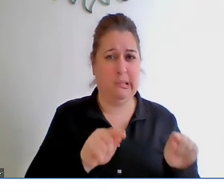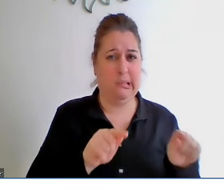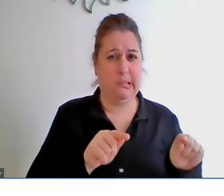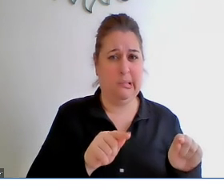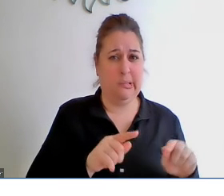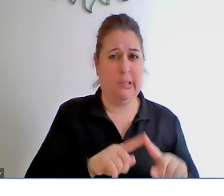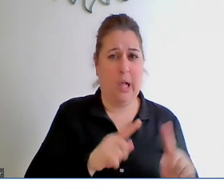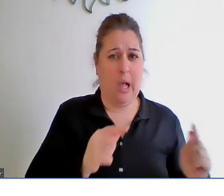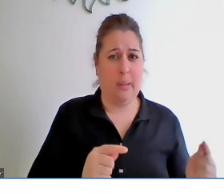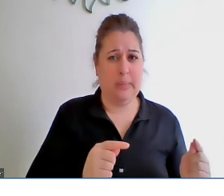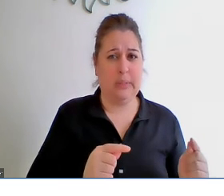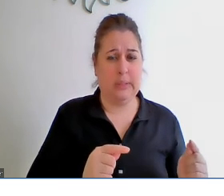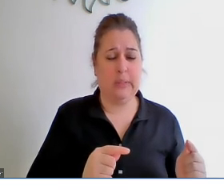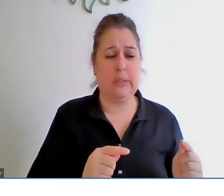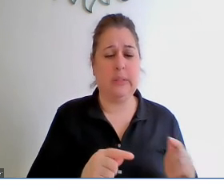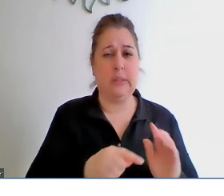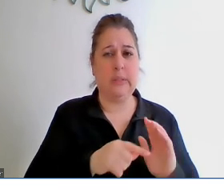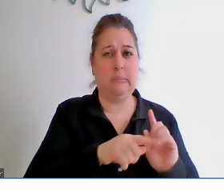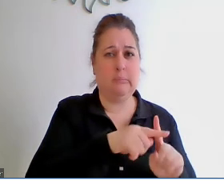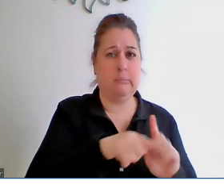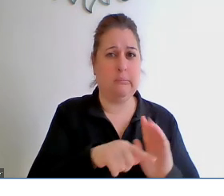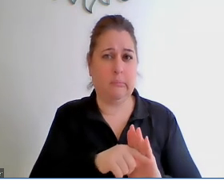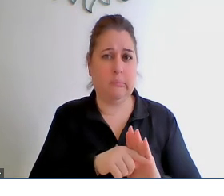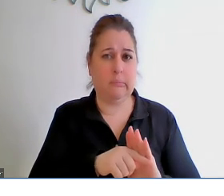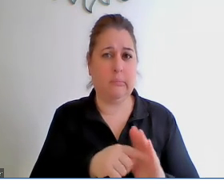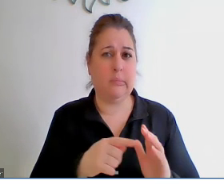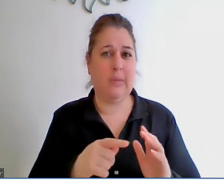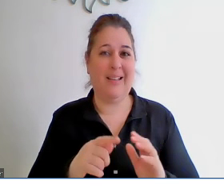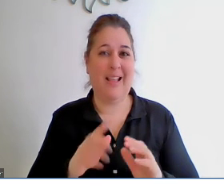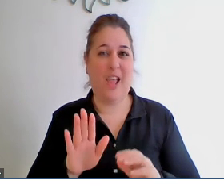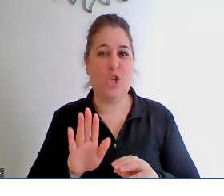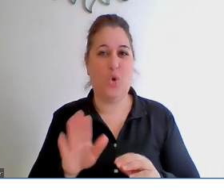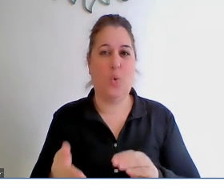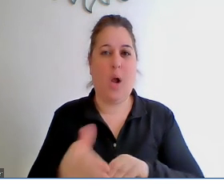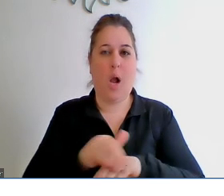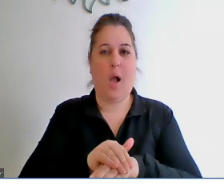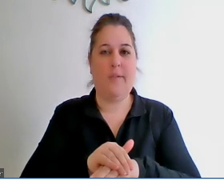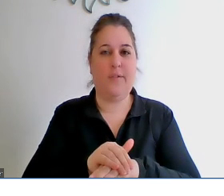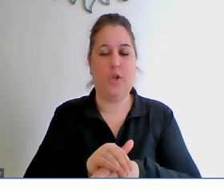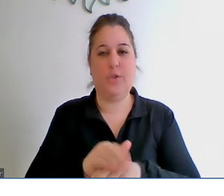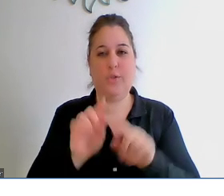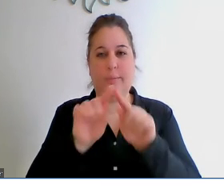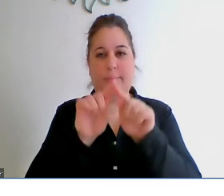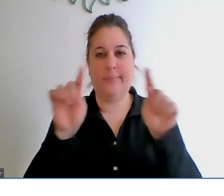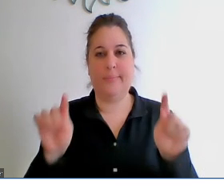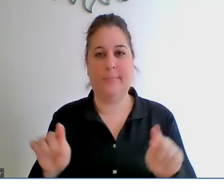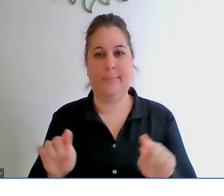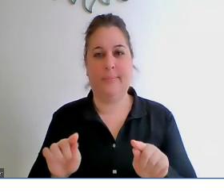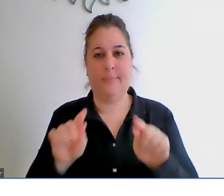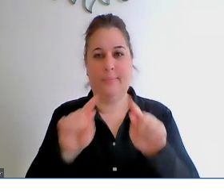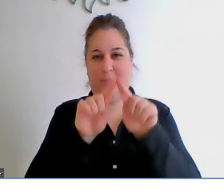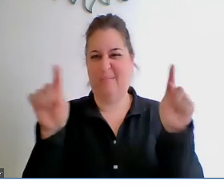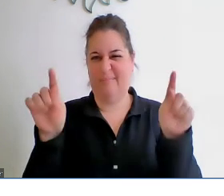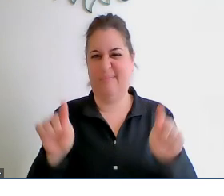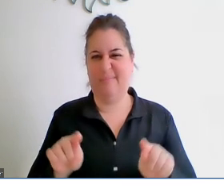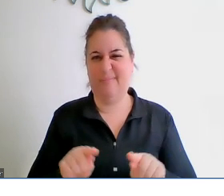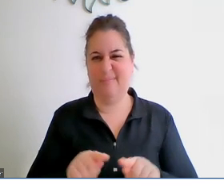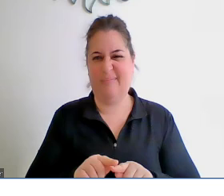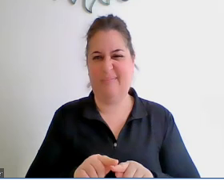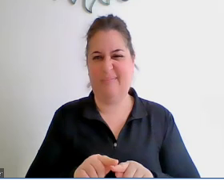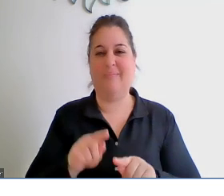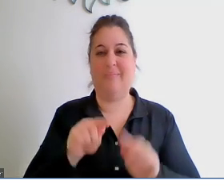Like if there are different signs, you could put your finger over those two. What's left over is a negative. Okay, so let me do that